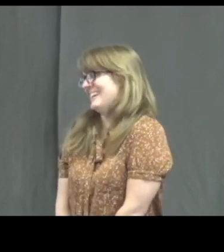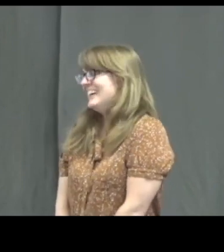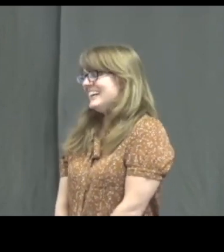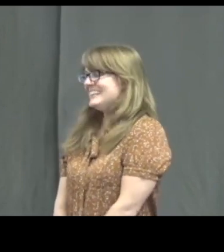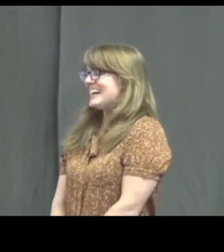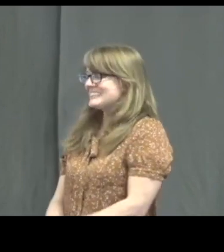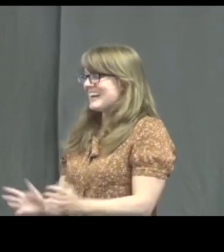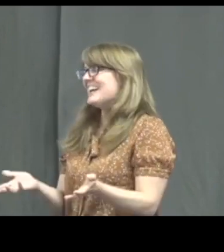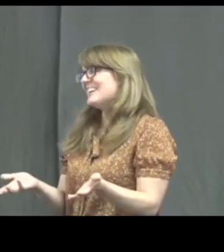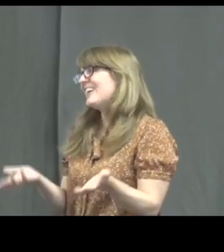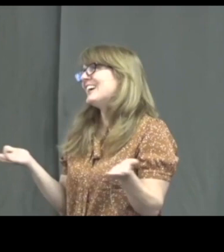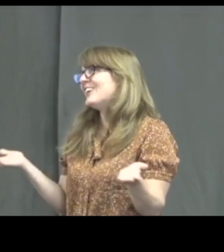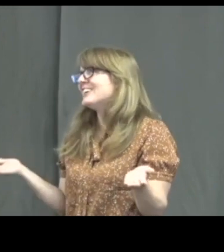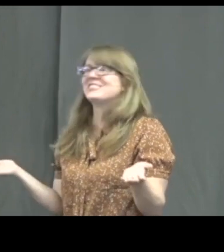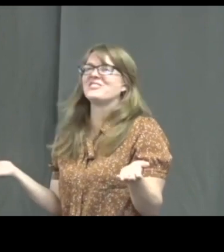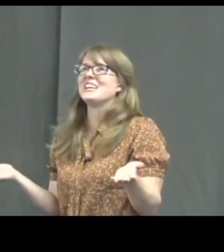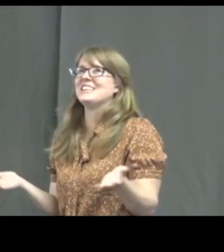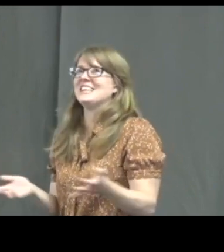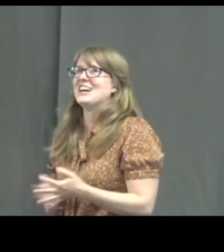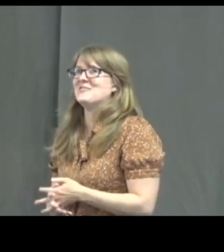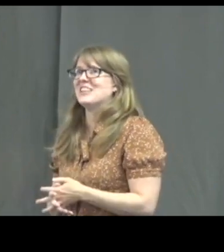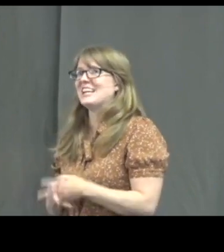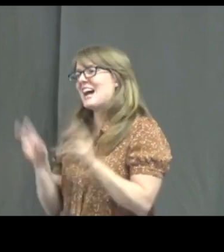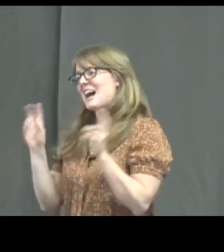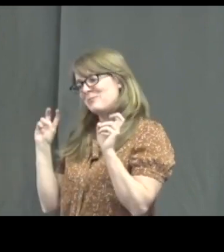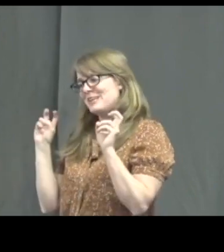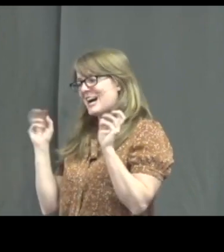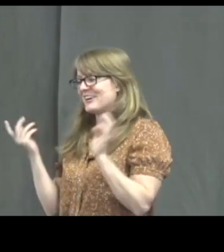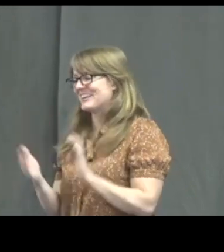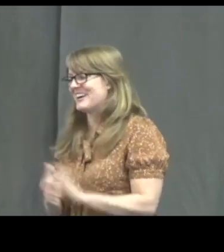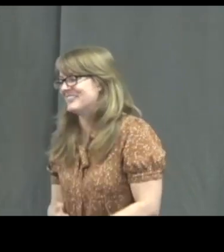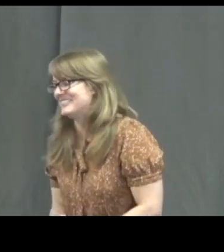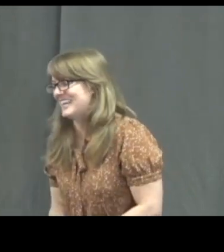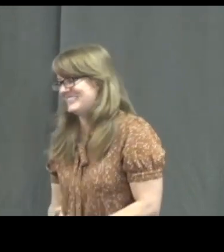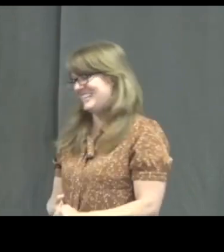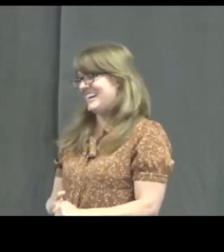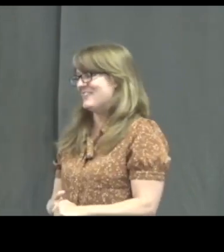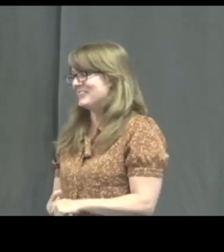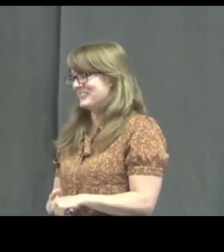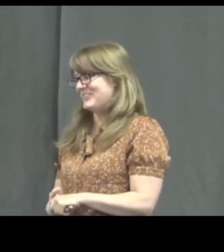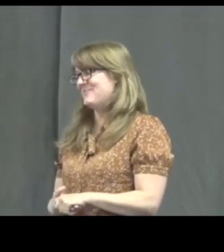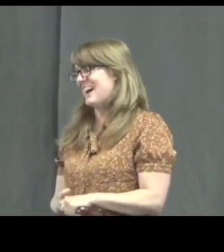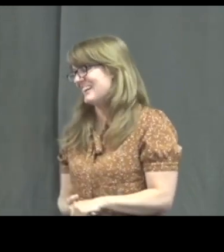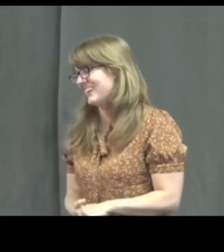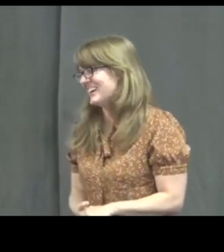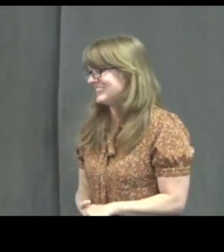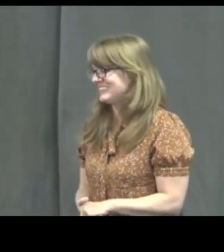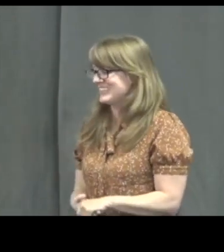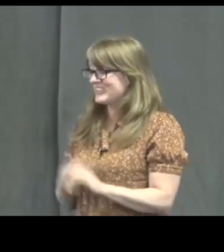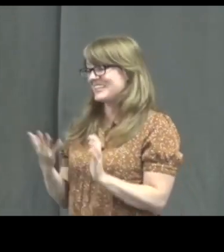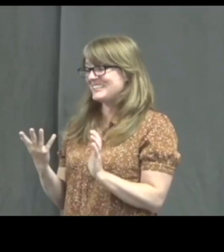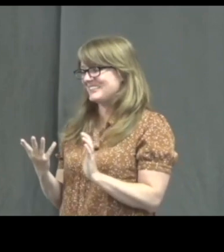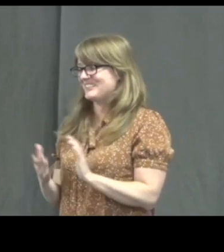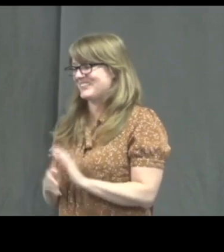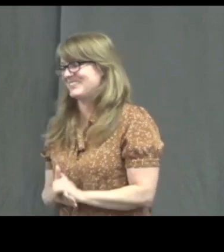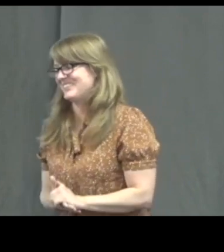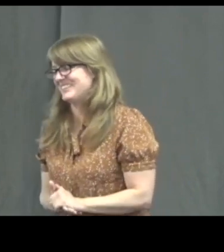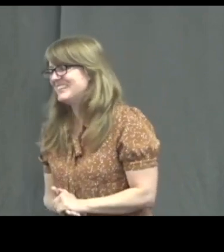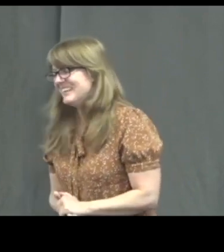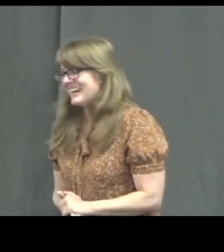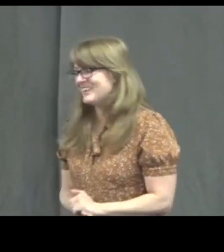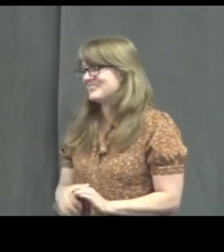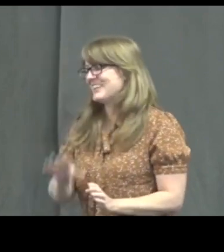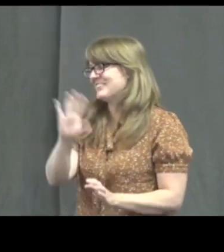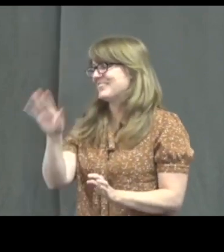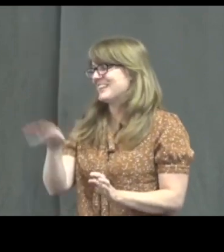know. Next time, I know I always win the like happy hour conversation. I almost feel bad, right? When you're like, "What do you do for a living?"